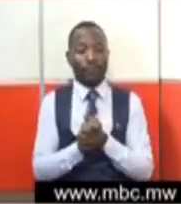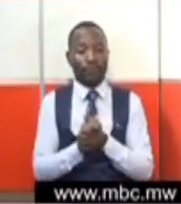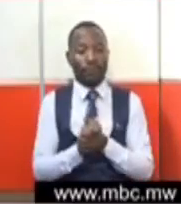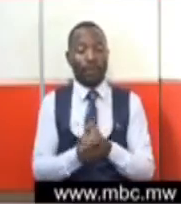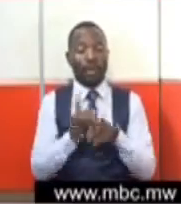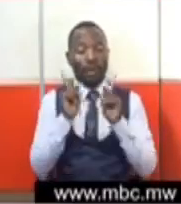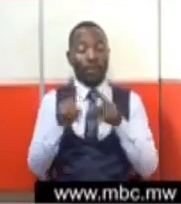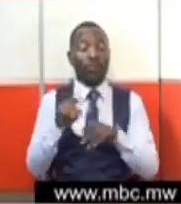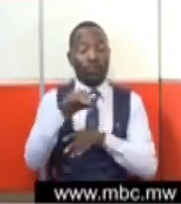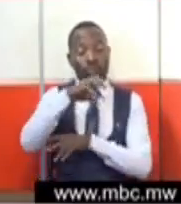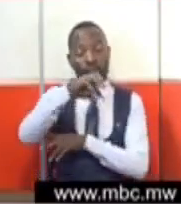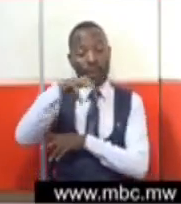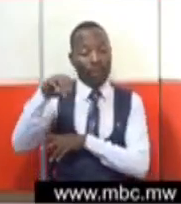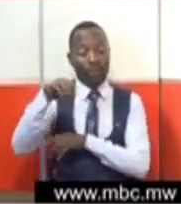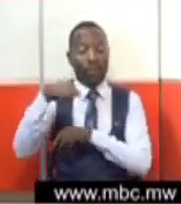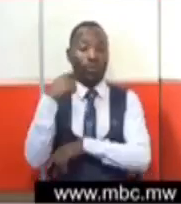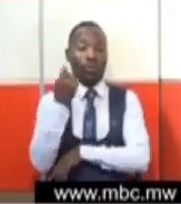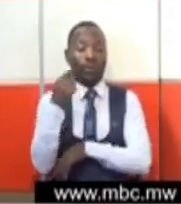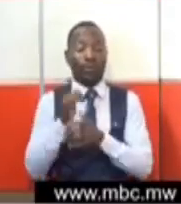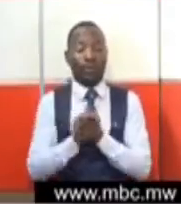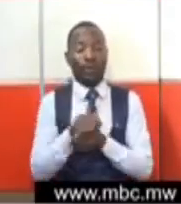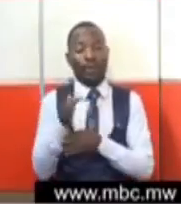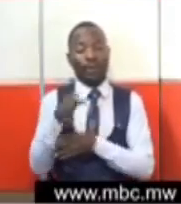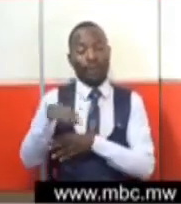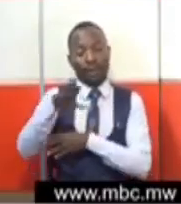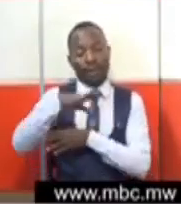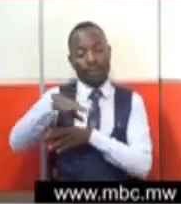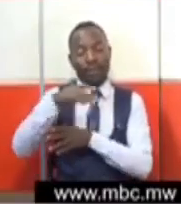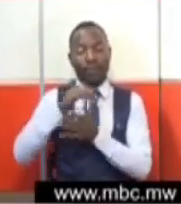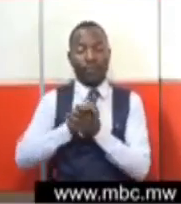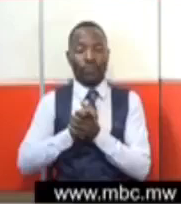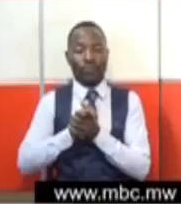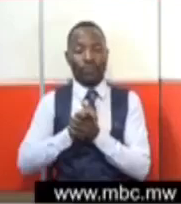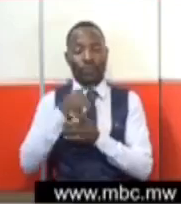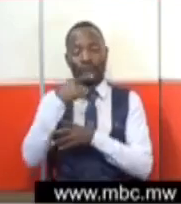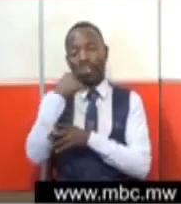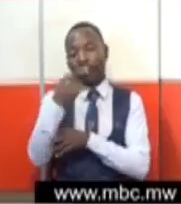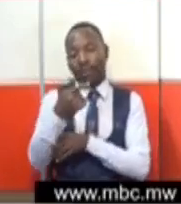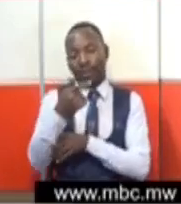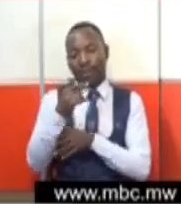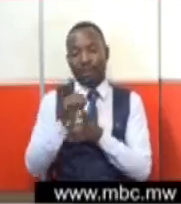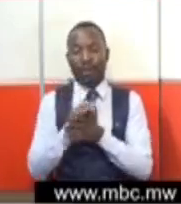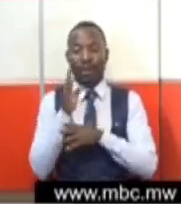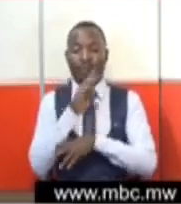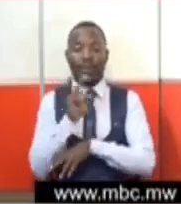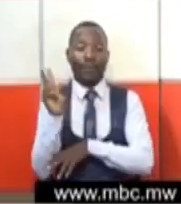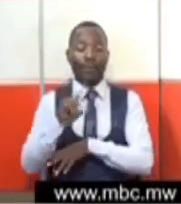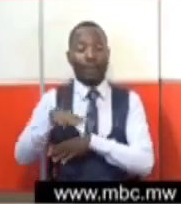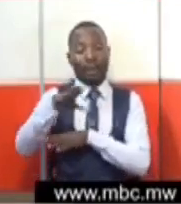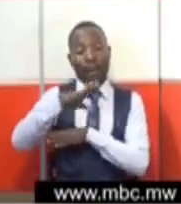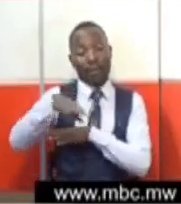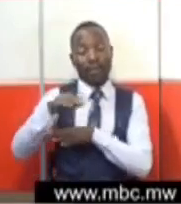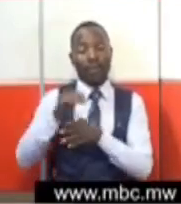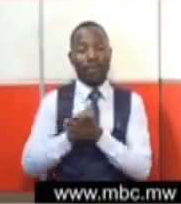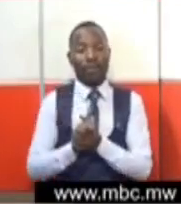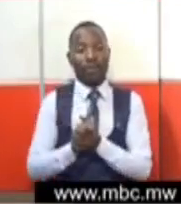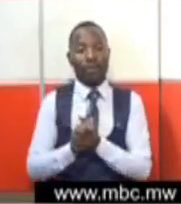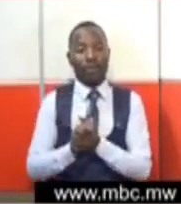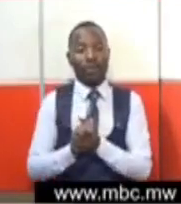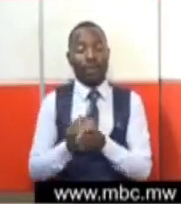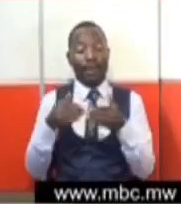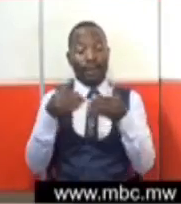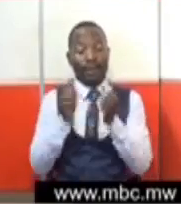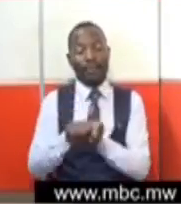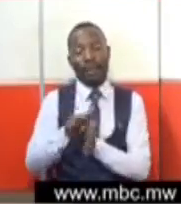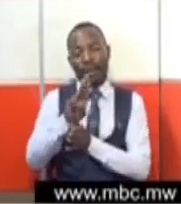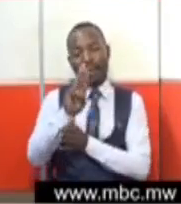urban development services in the country. Minister of Lansdowne Gumba was speaking after touring a site where Malawi's first ever